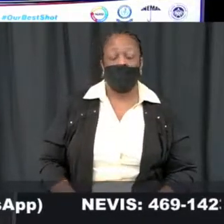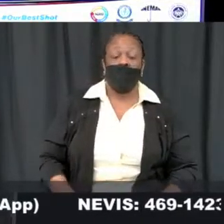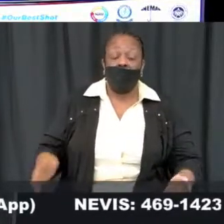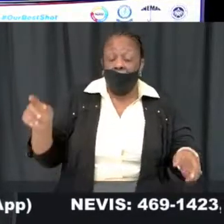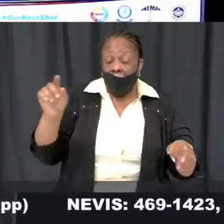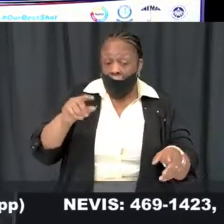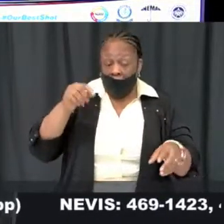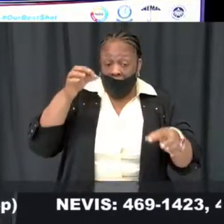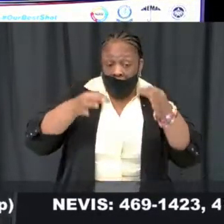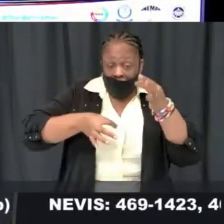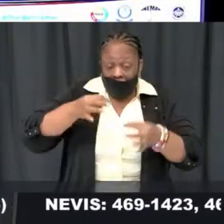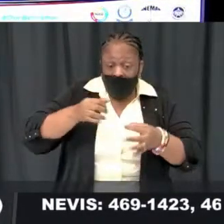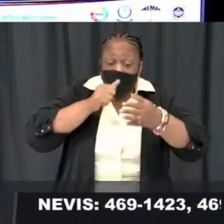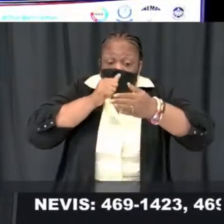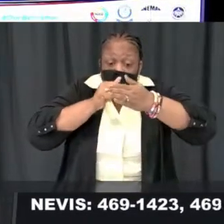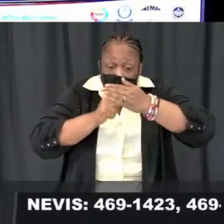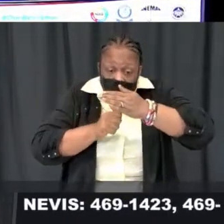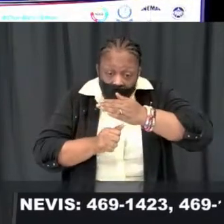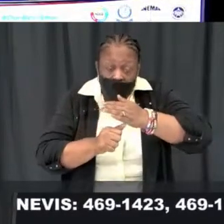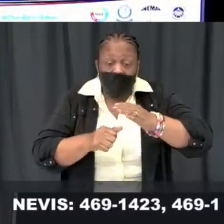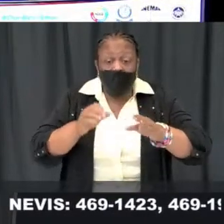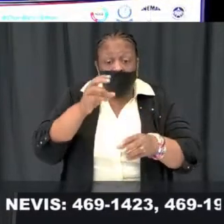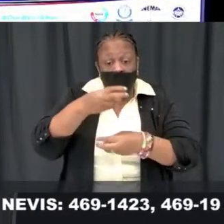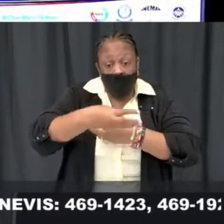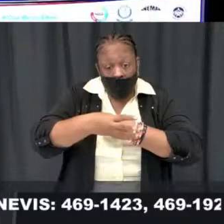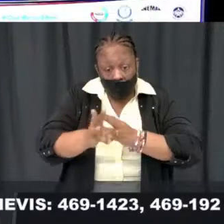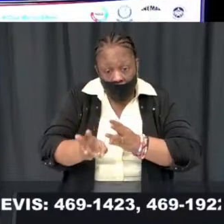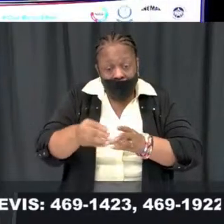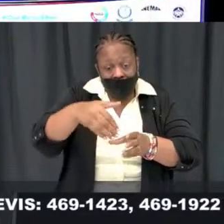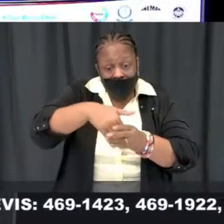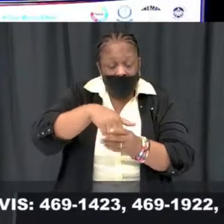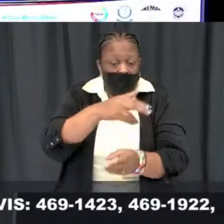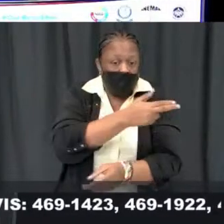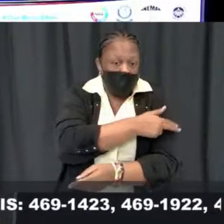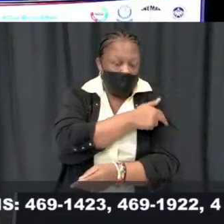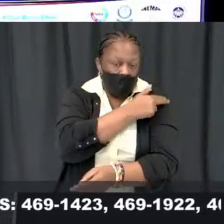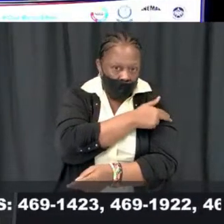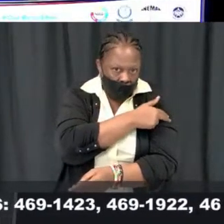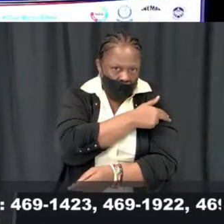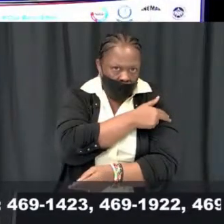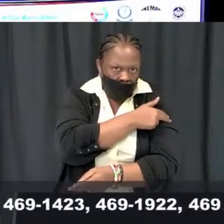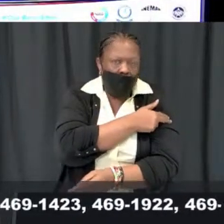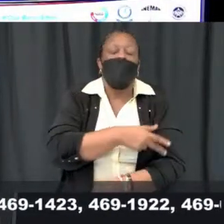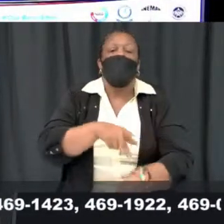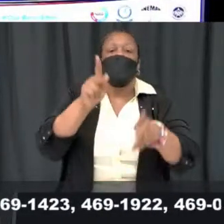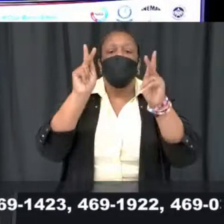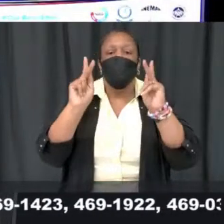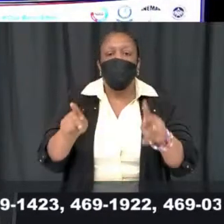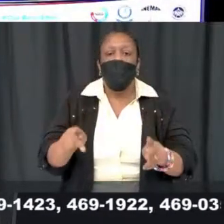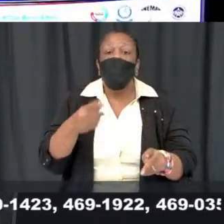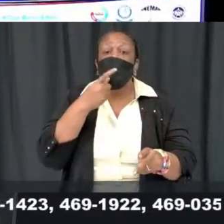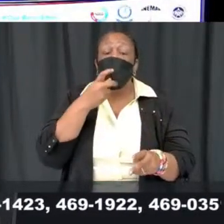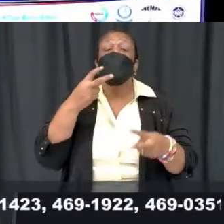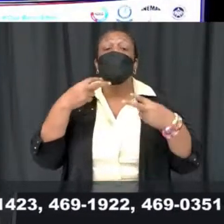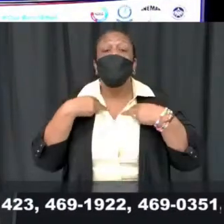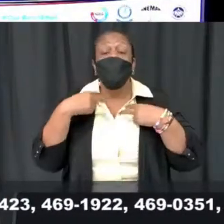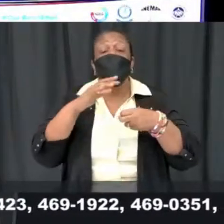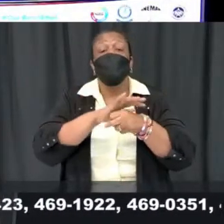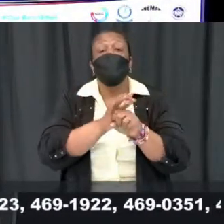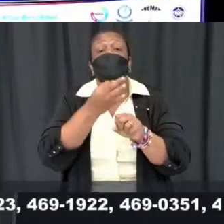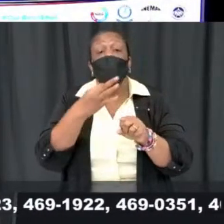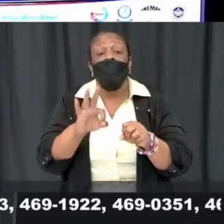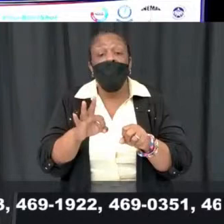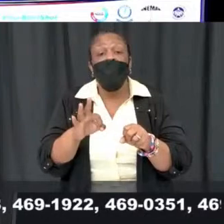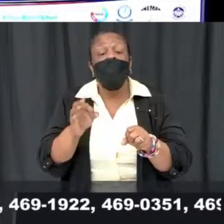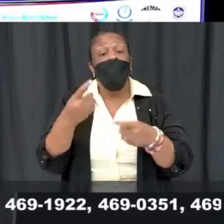the private ward, where we would be looking after persons who are being treated for COVID-19. We